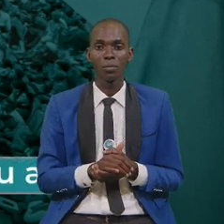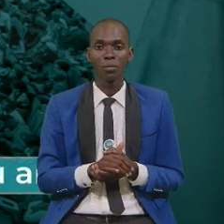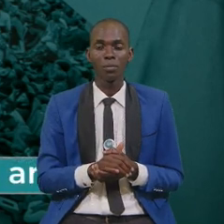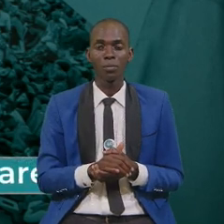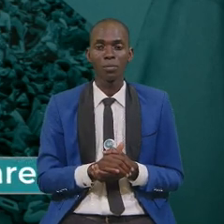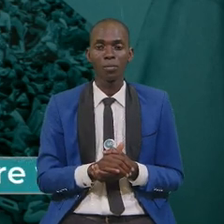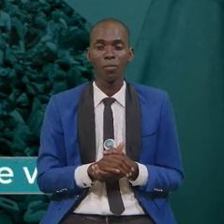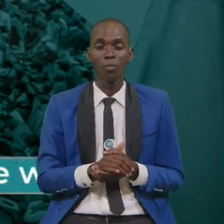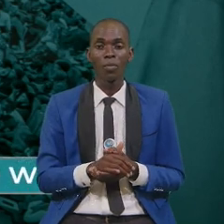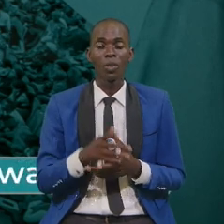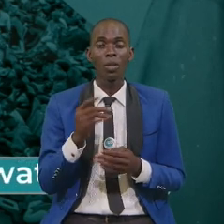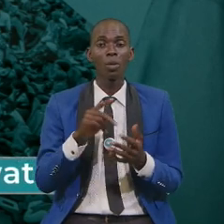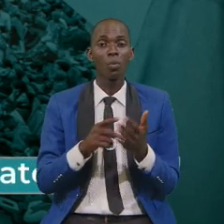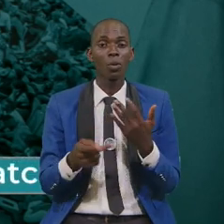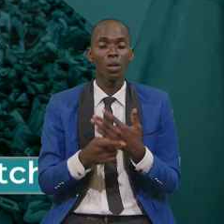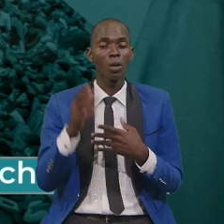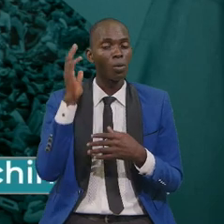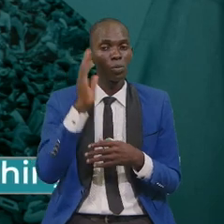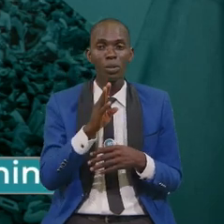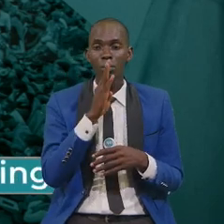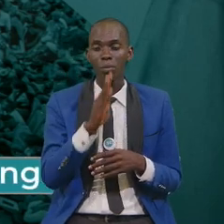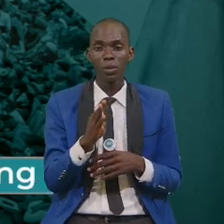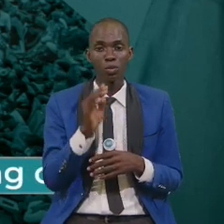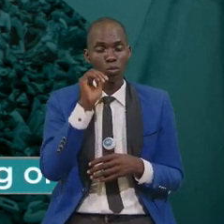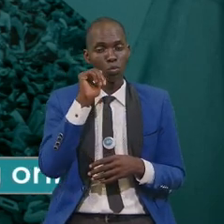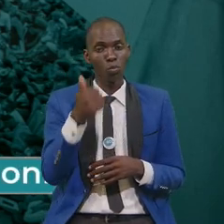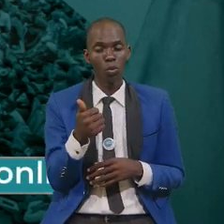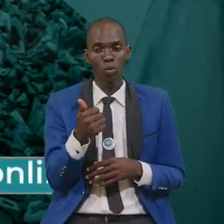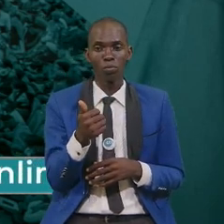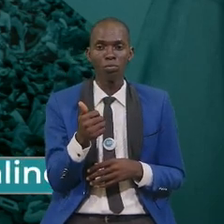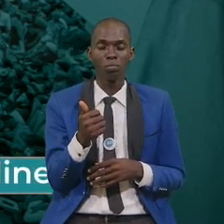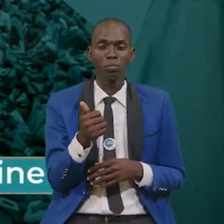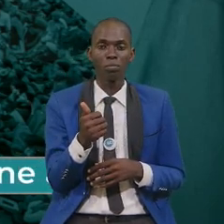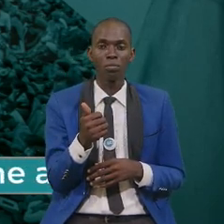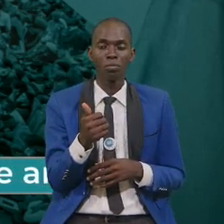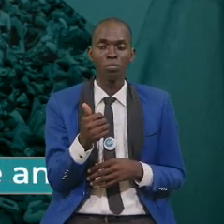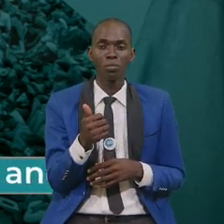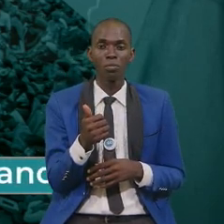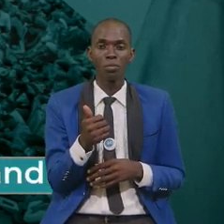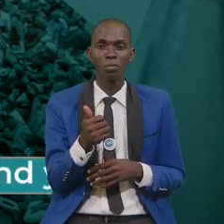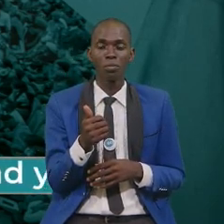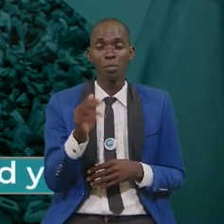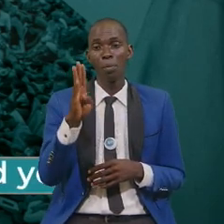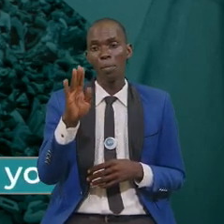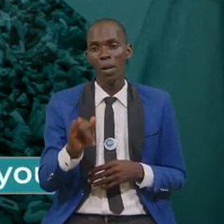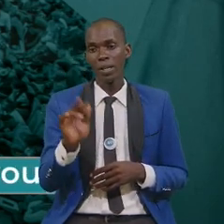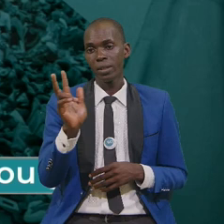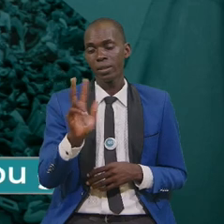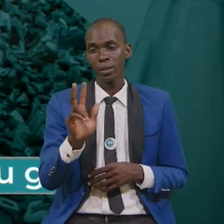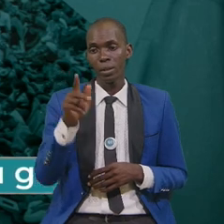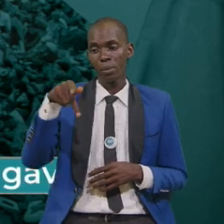That meeting will hold tomorrow, lunch hour with Jesus. That meeting will hold tomorrow by 3 o'clock p.m.